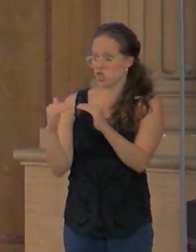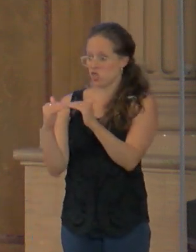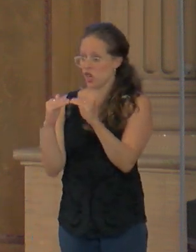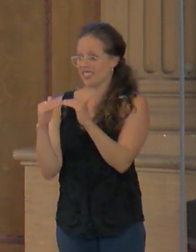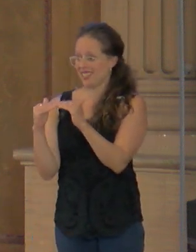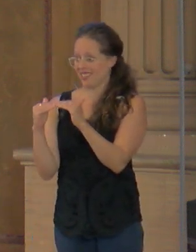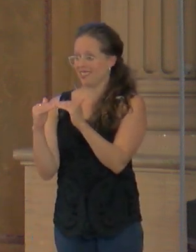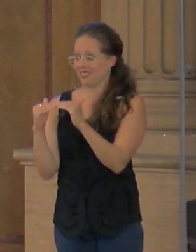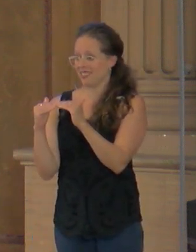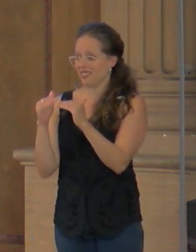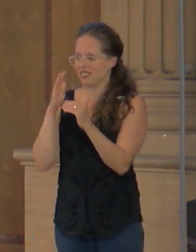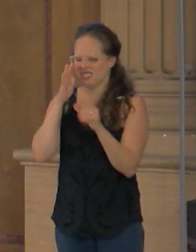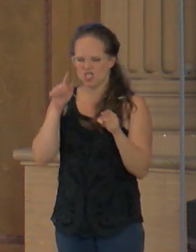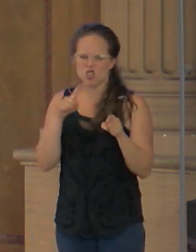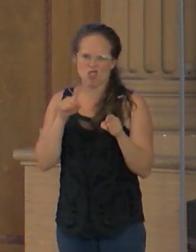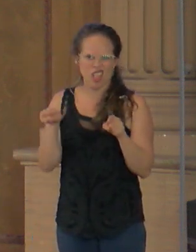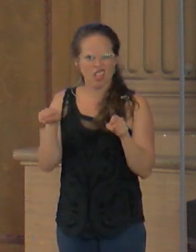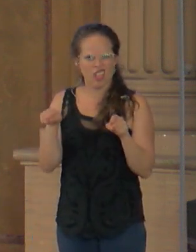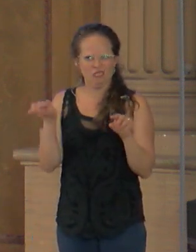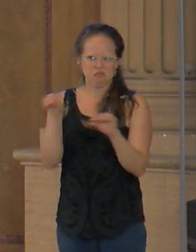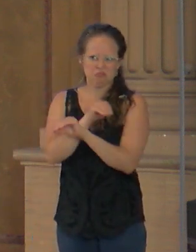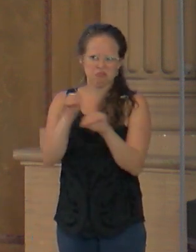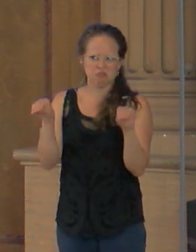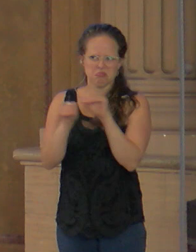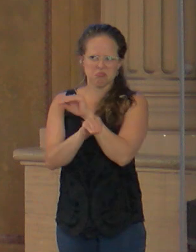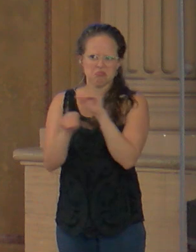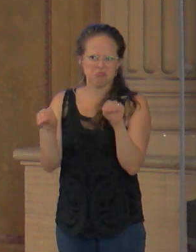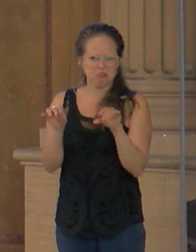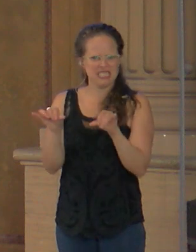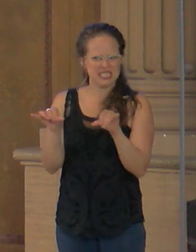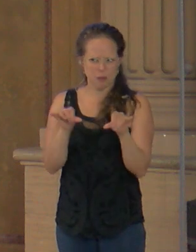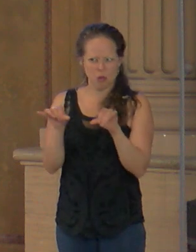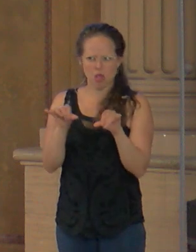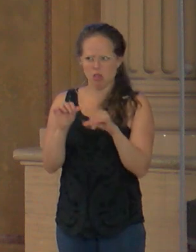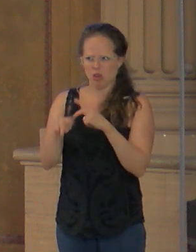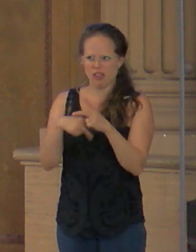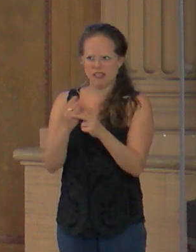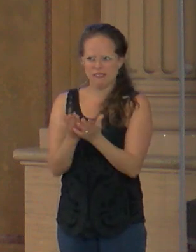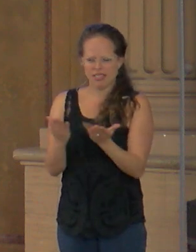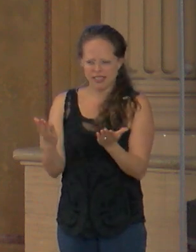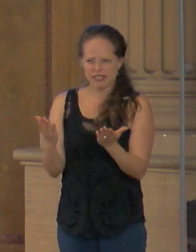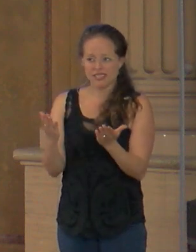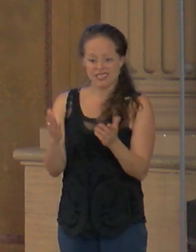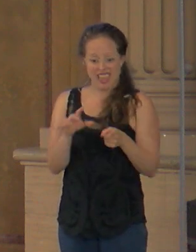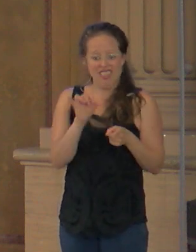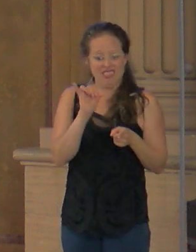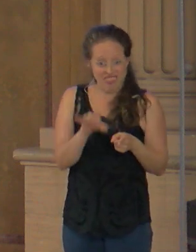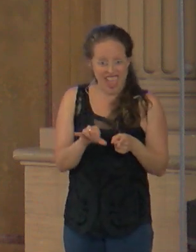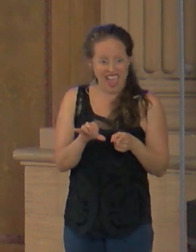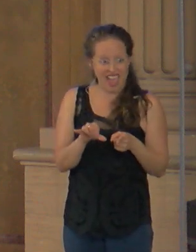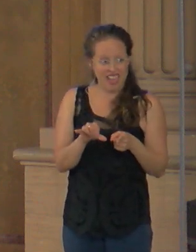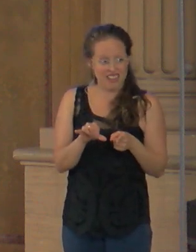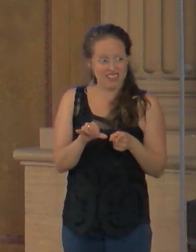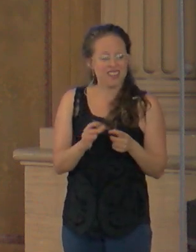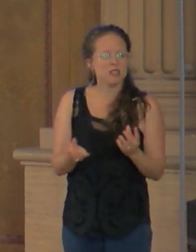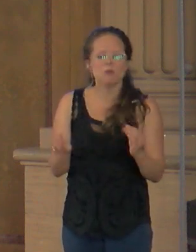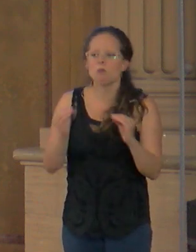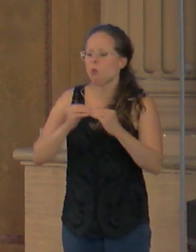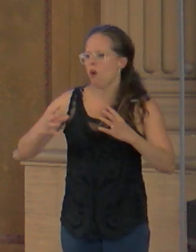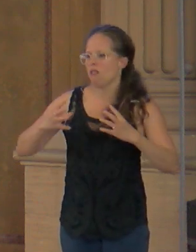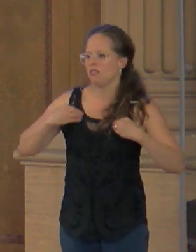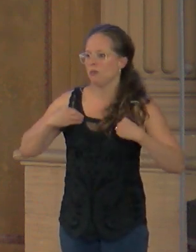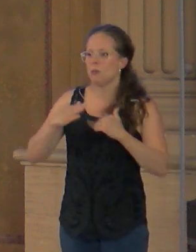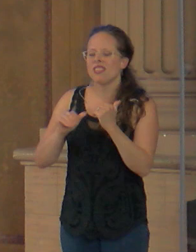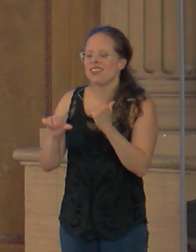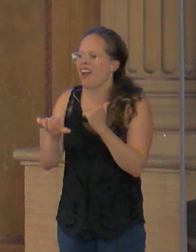interchangeable concepts in Scripture, righteousness and justice, doing those things is more acceptable to God than any sacrifice that